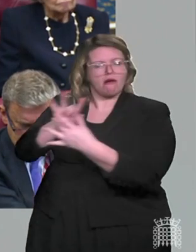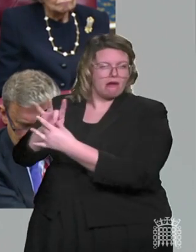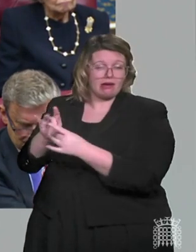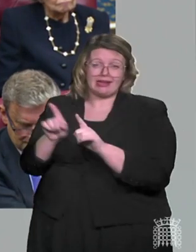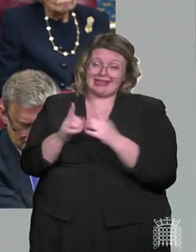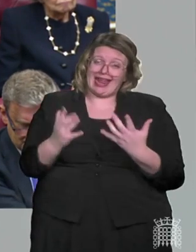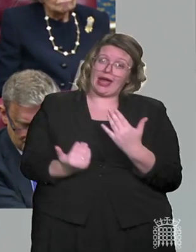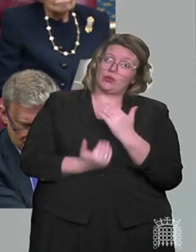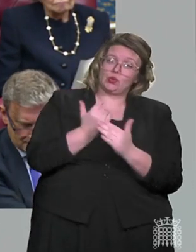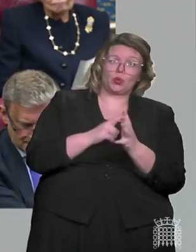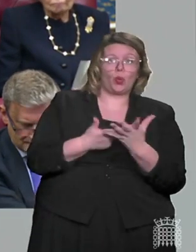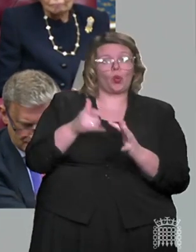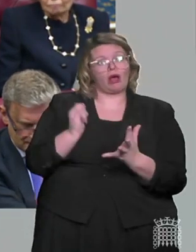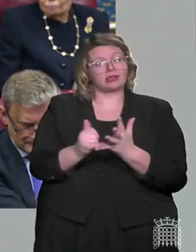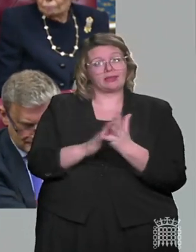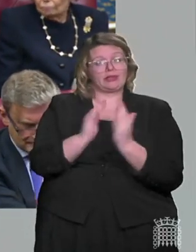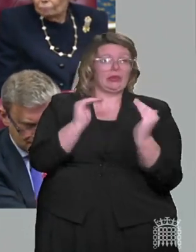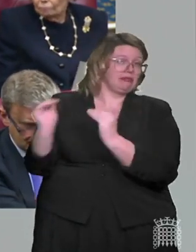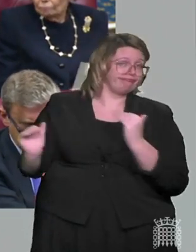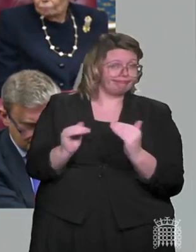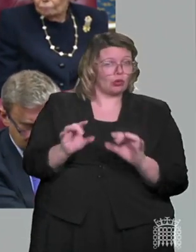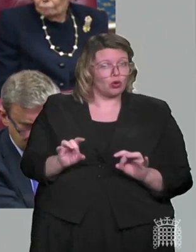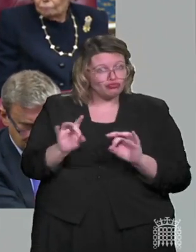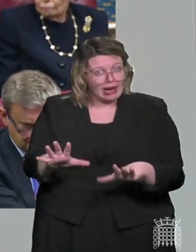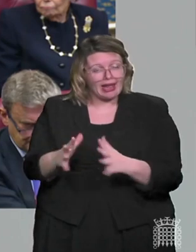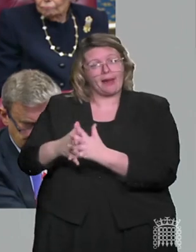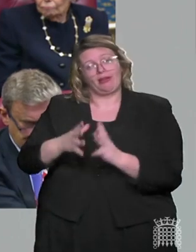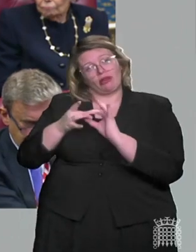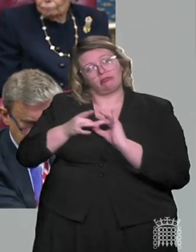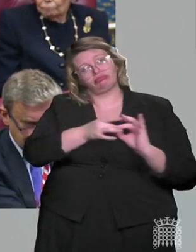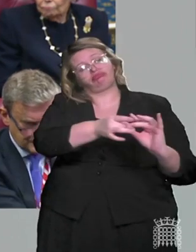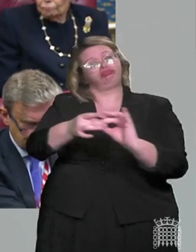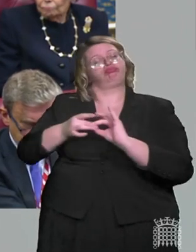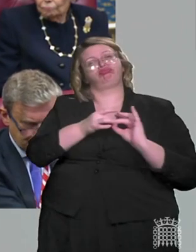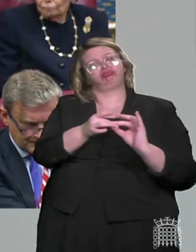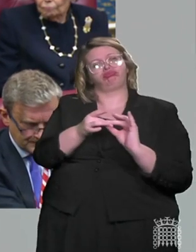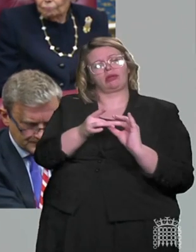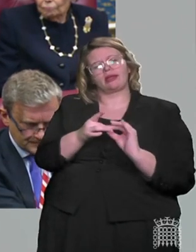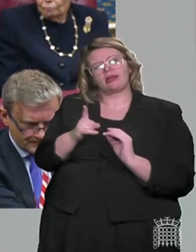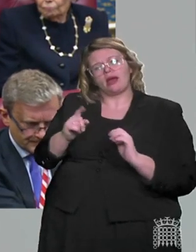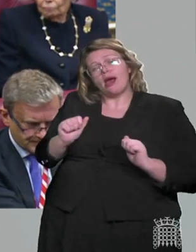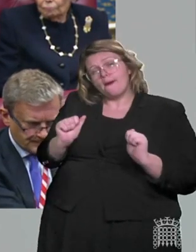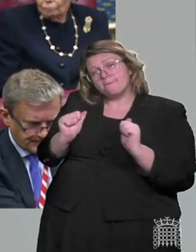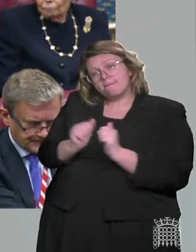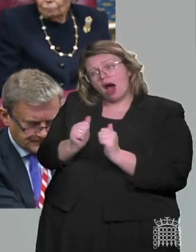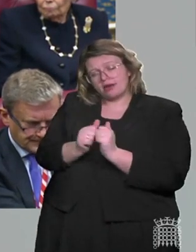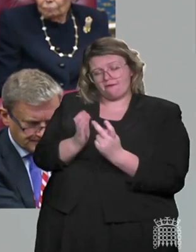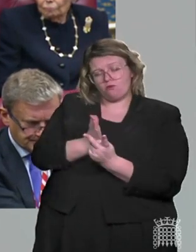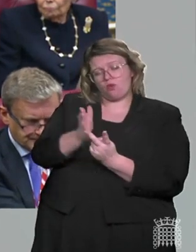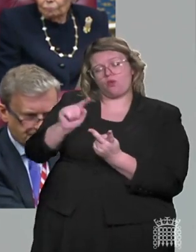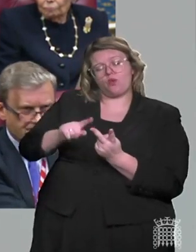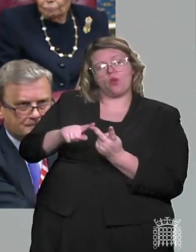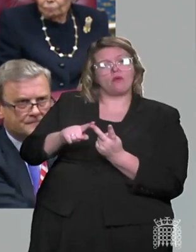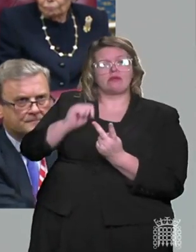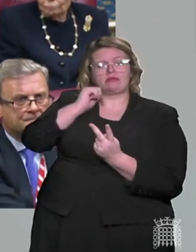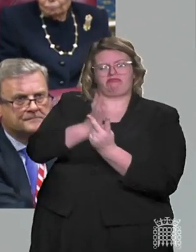stature that puts us in with Australia and America in a very strategic way. In terms of the partners, as I said, for Pillar 2,